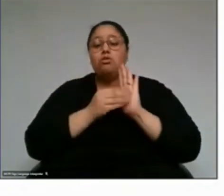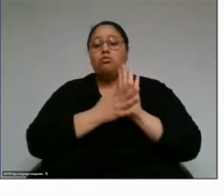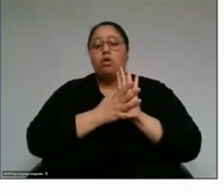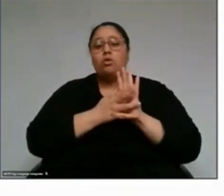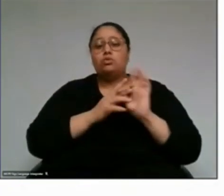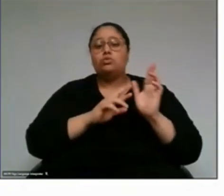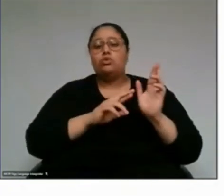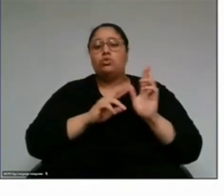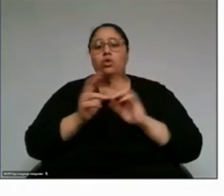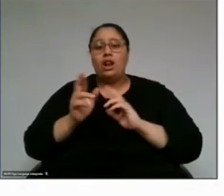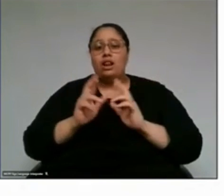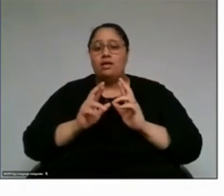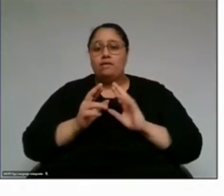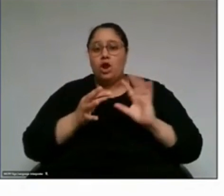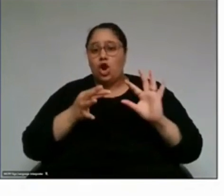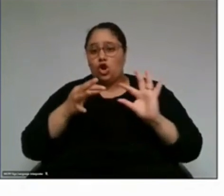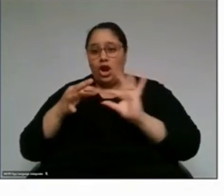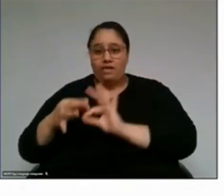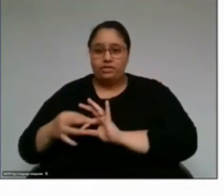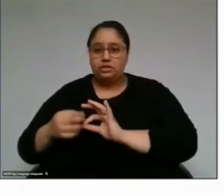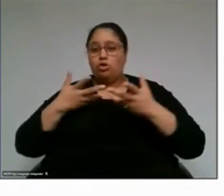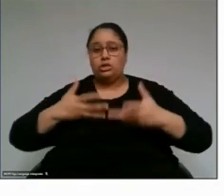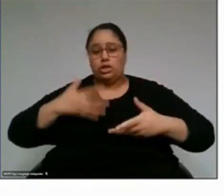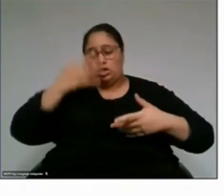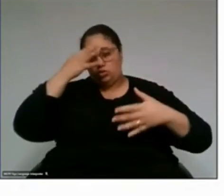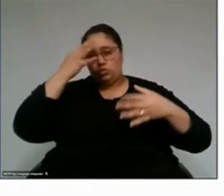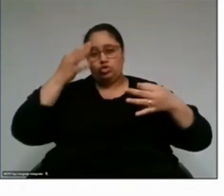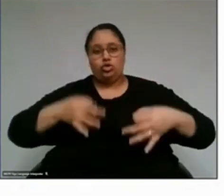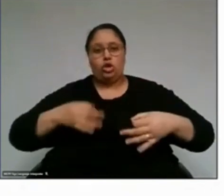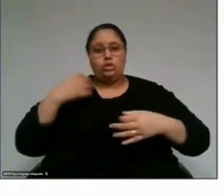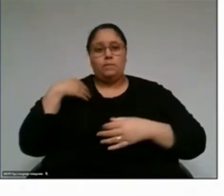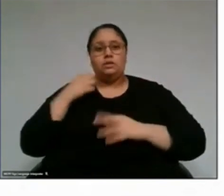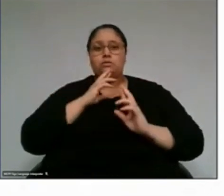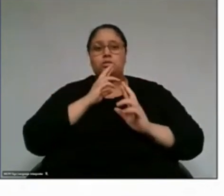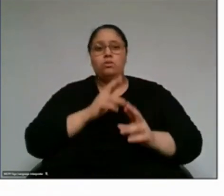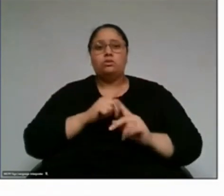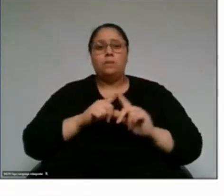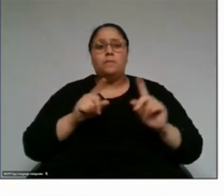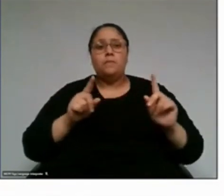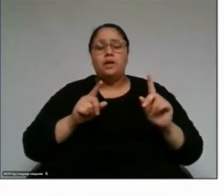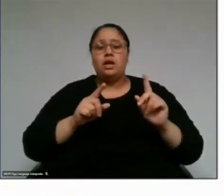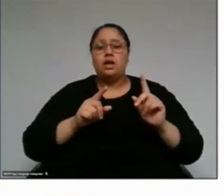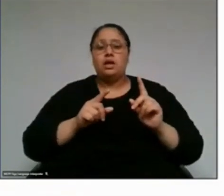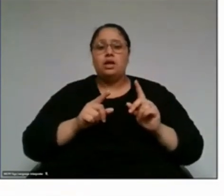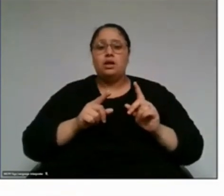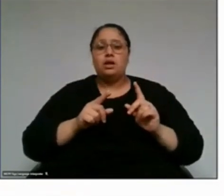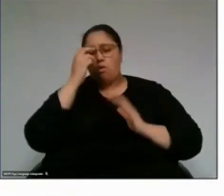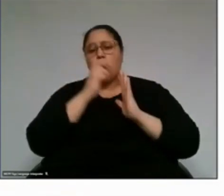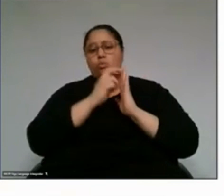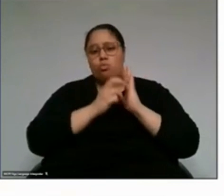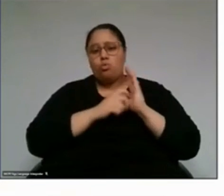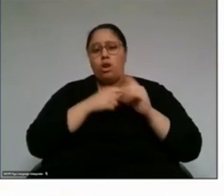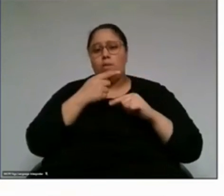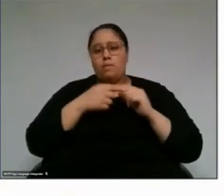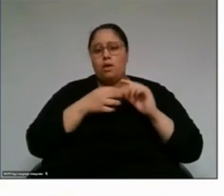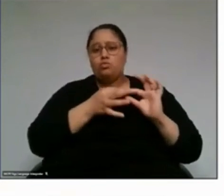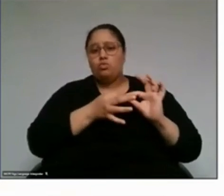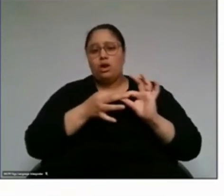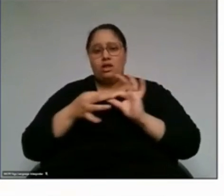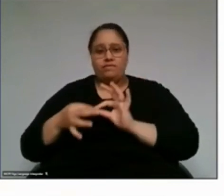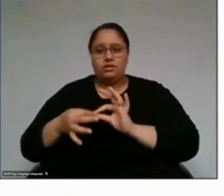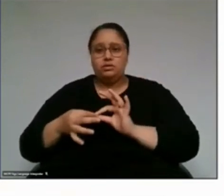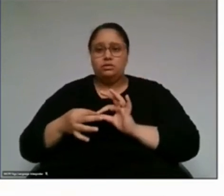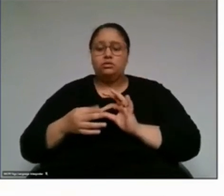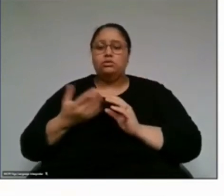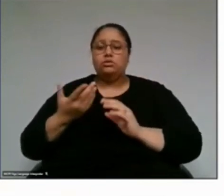not here to judge the minister's response. But the minister does know there is a rule around relevance. So